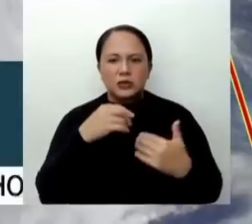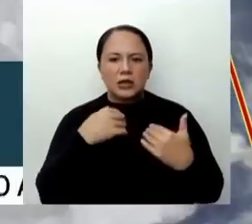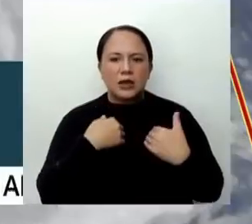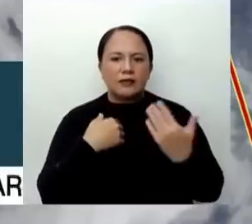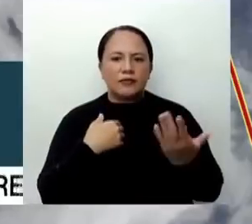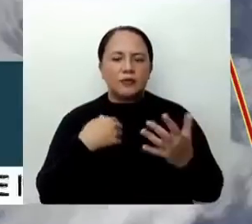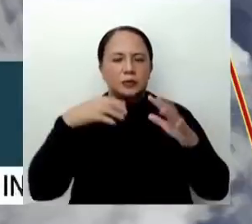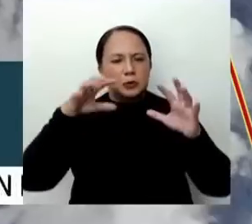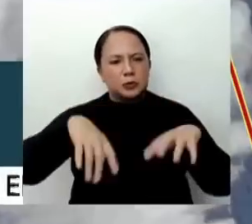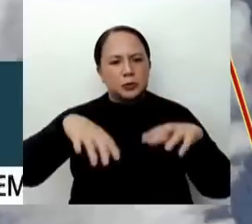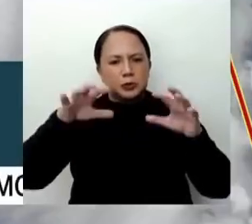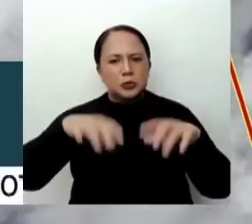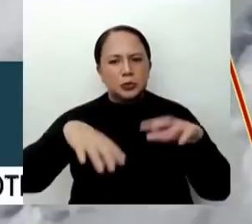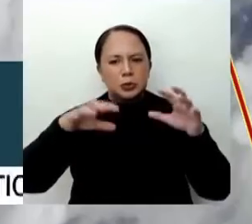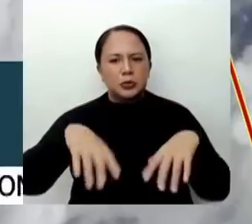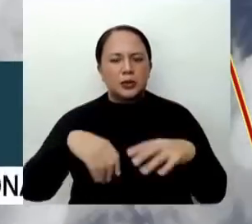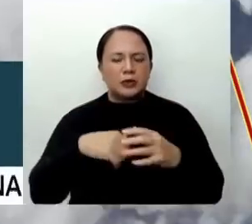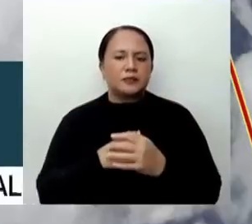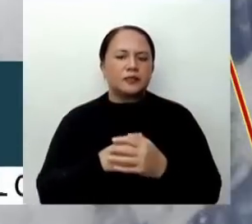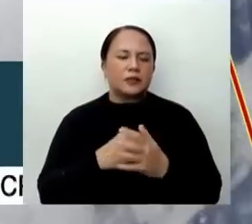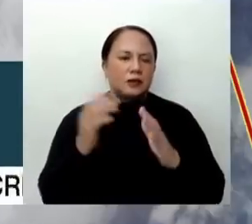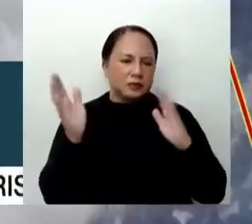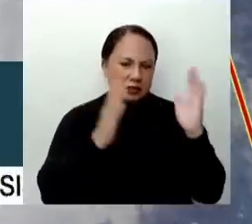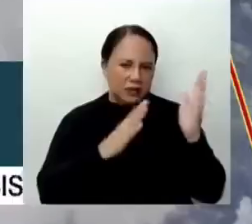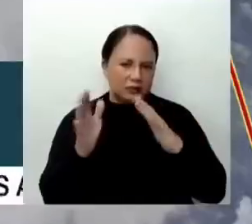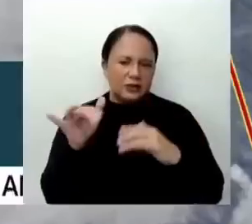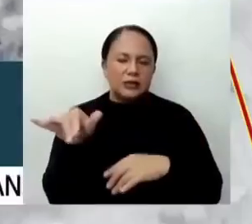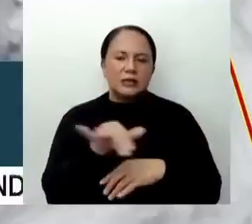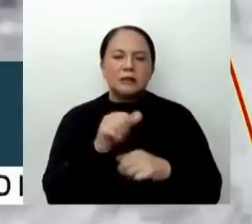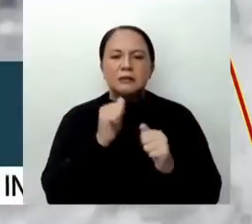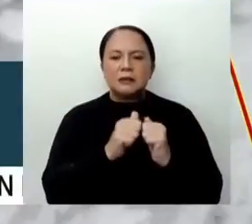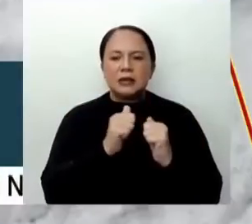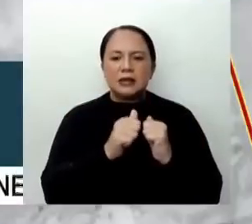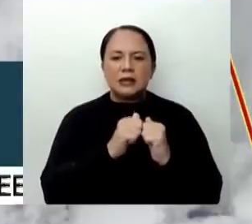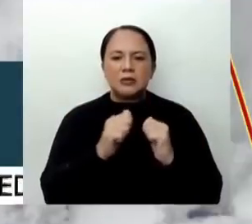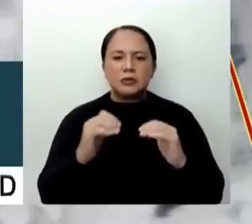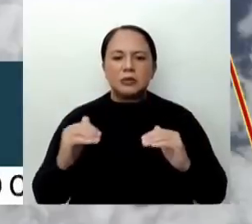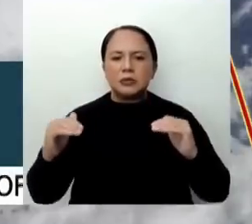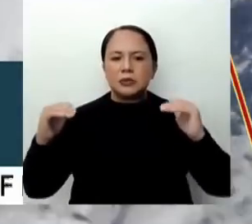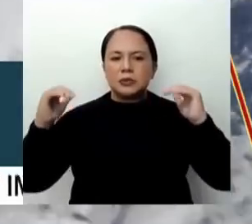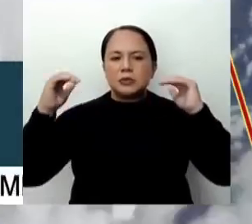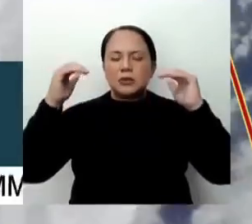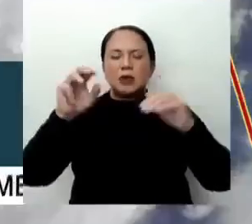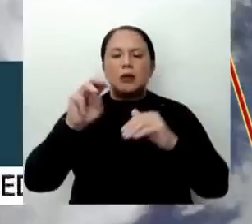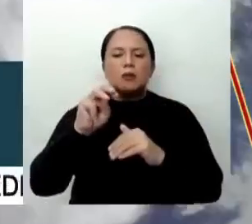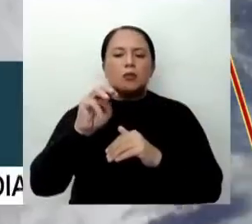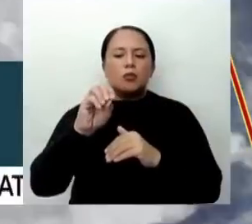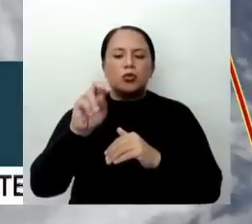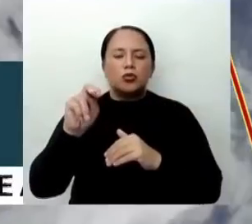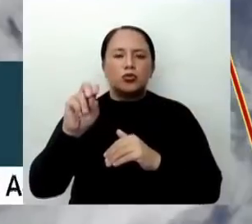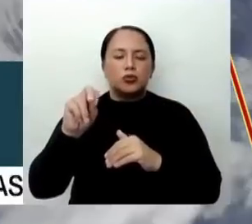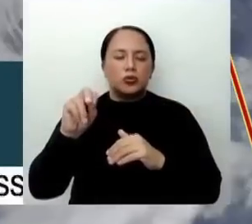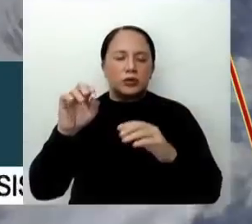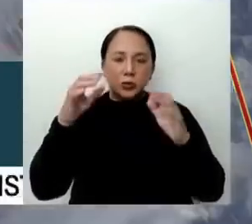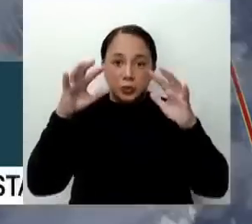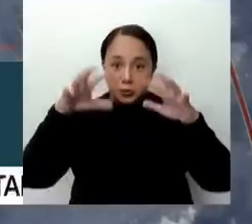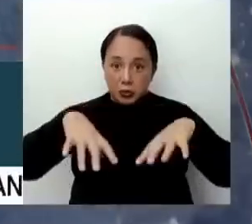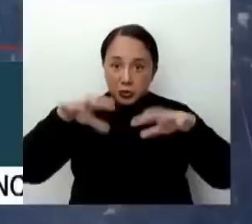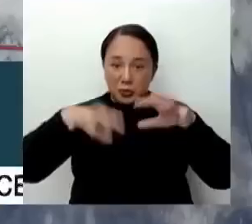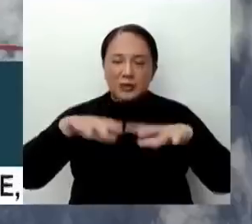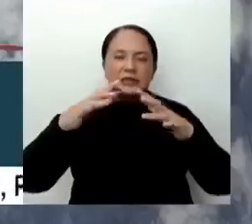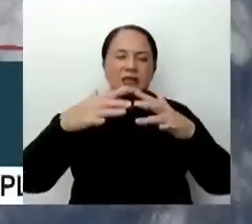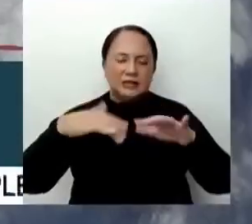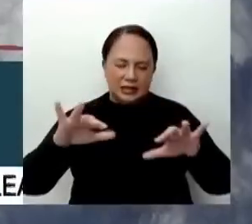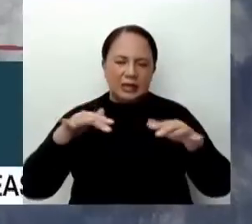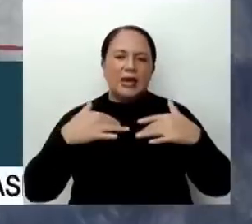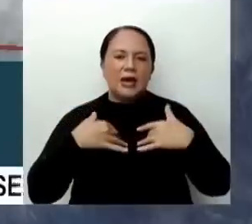the heavy rains from the rain bands of the typhoon. This also means that the enhanced monsoon rains will also be continuously drenching